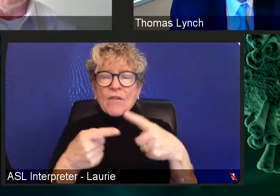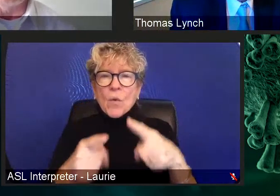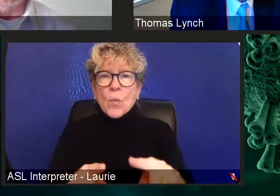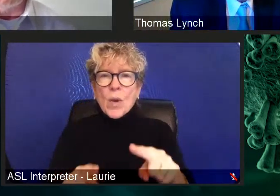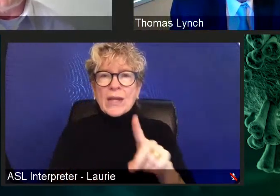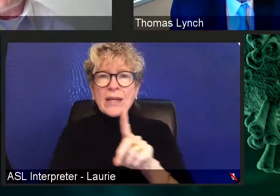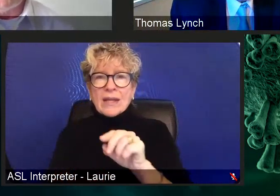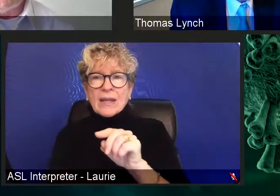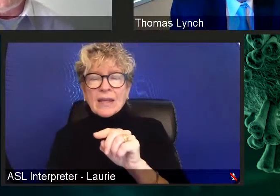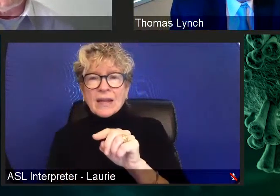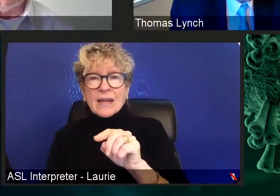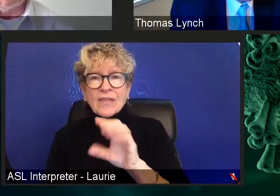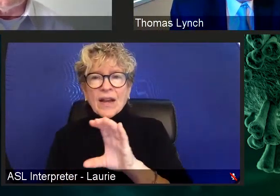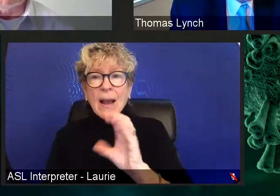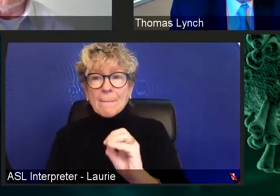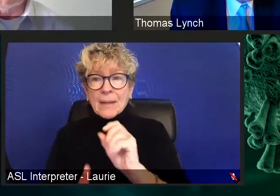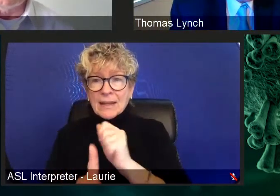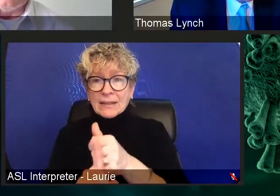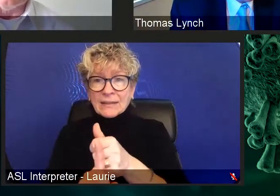are